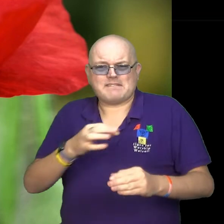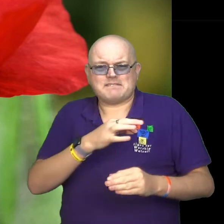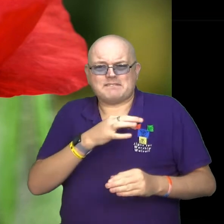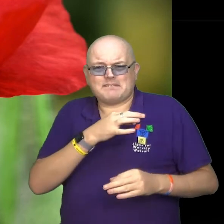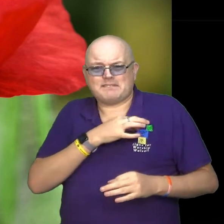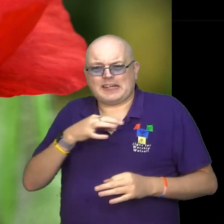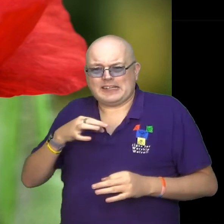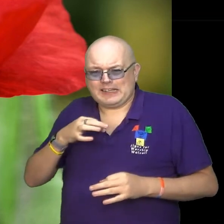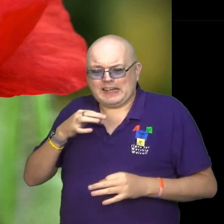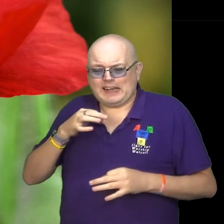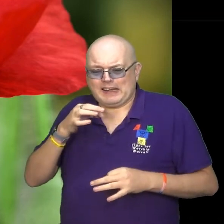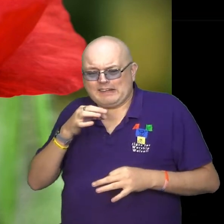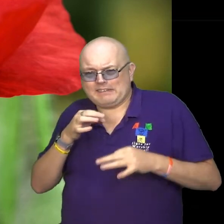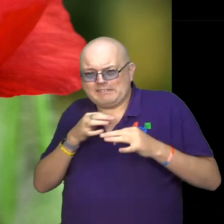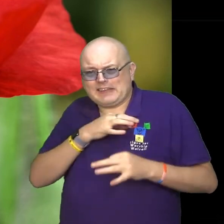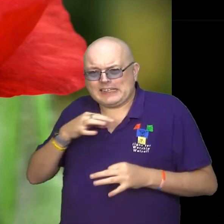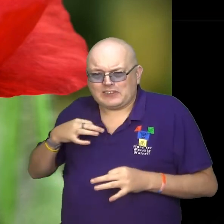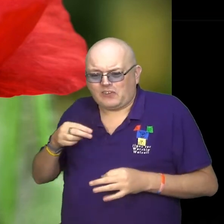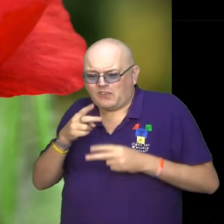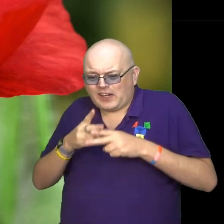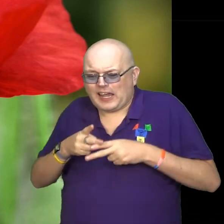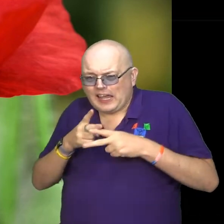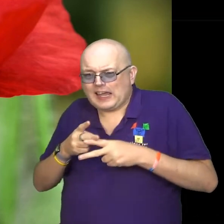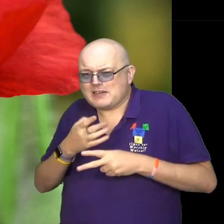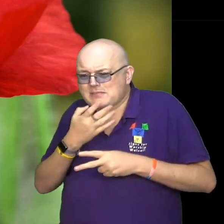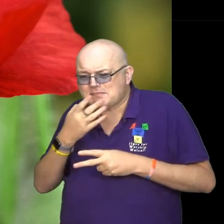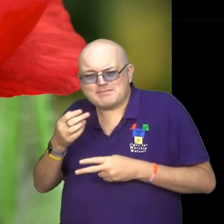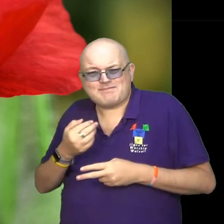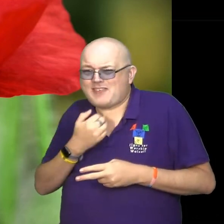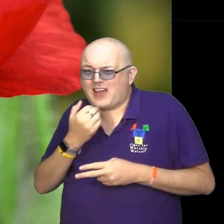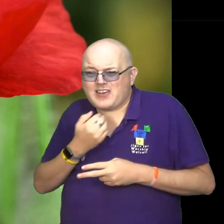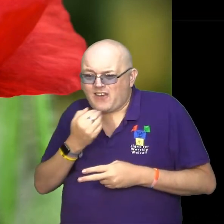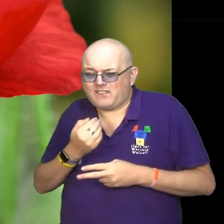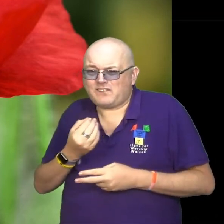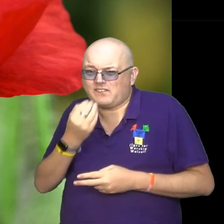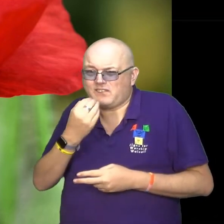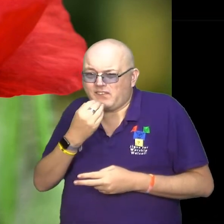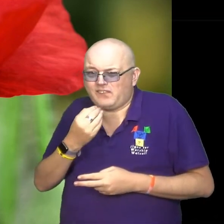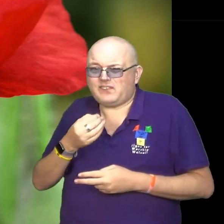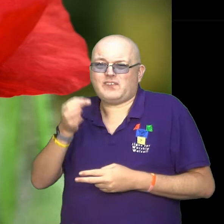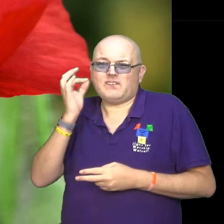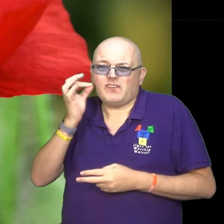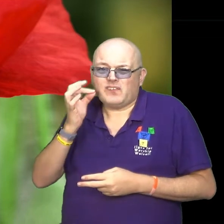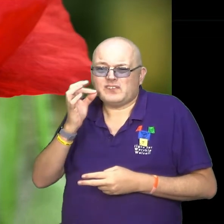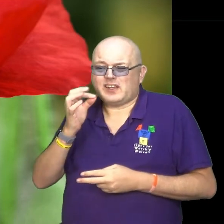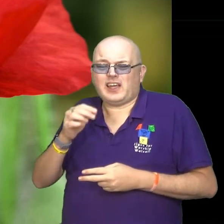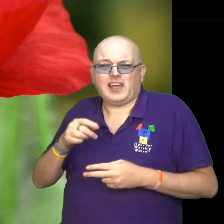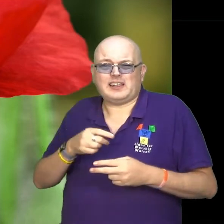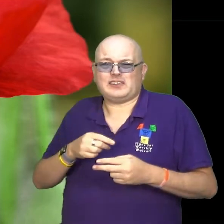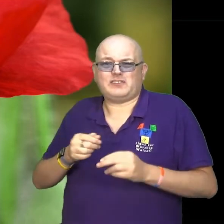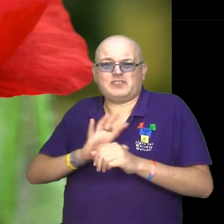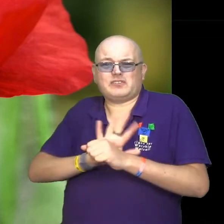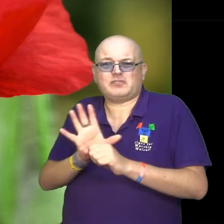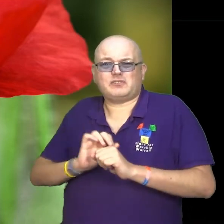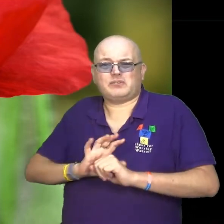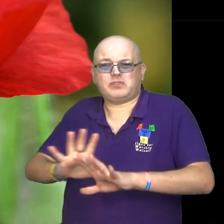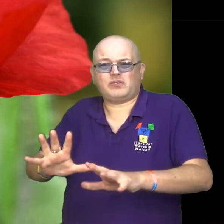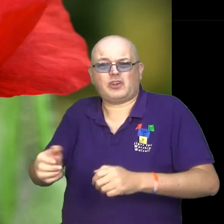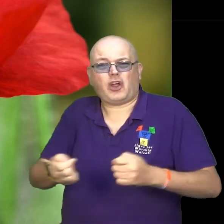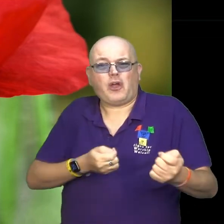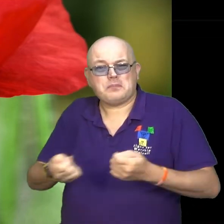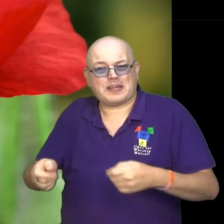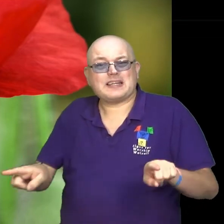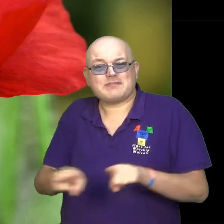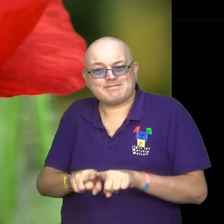to medical care, clean water, or enough food, and like us are trying to cope with the coronavirus